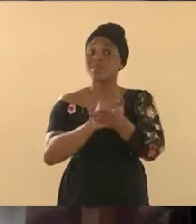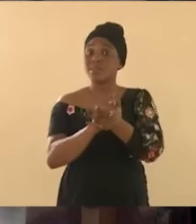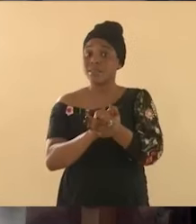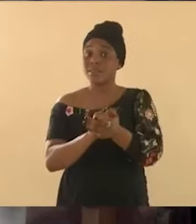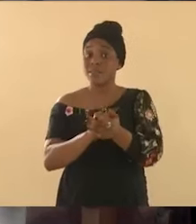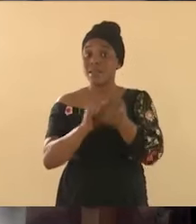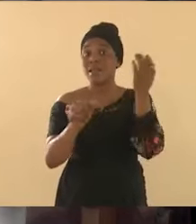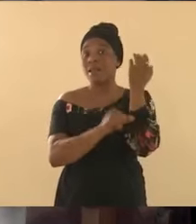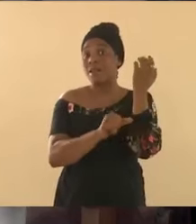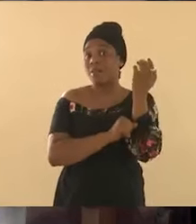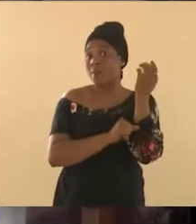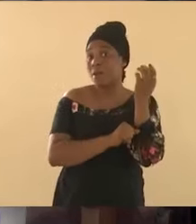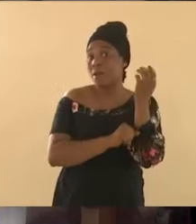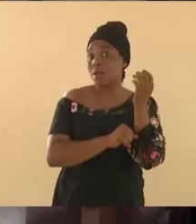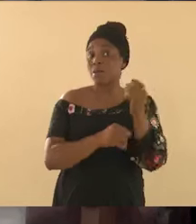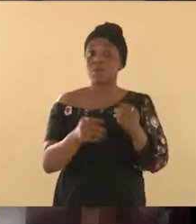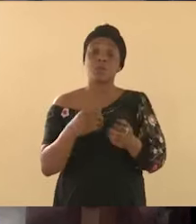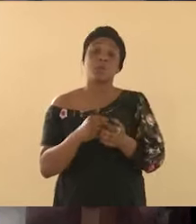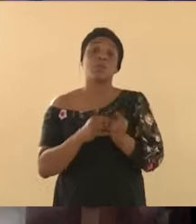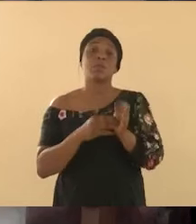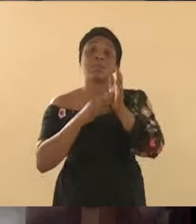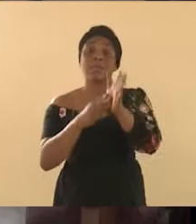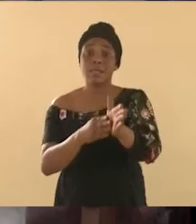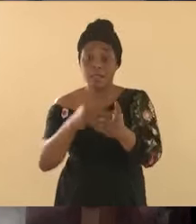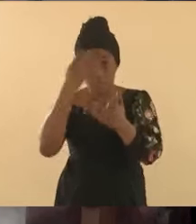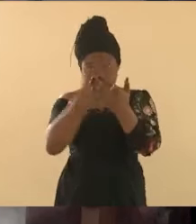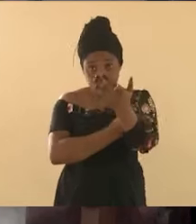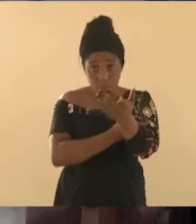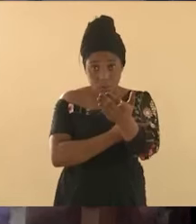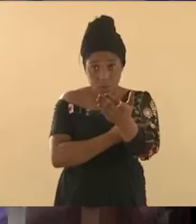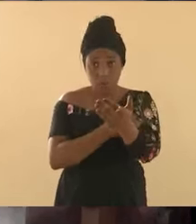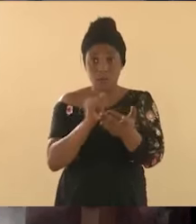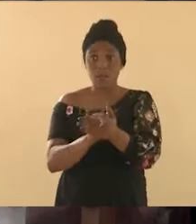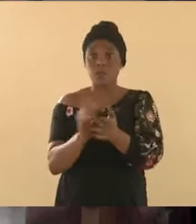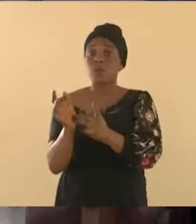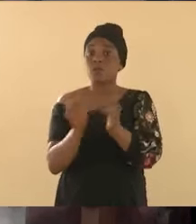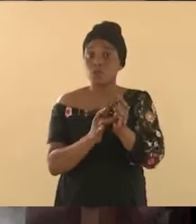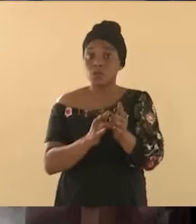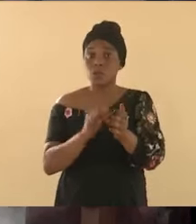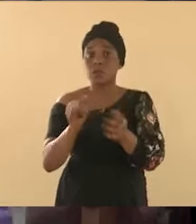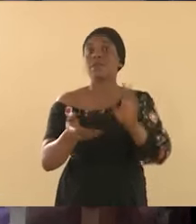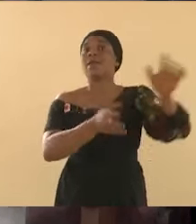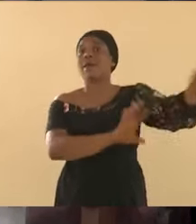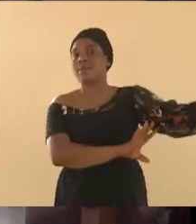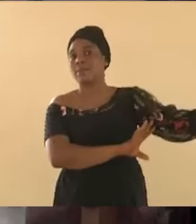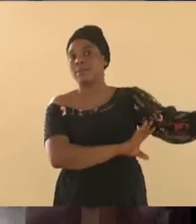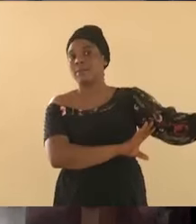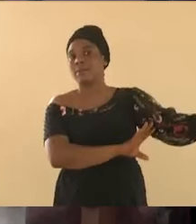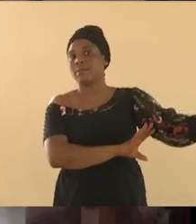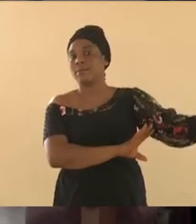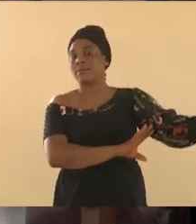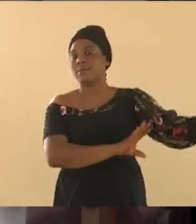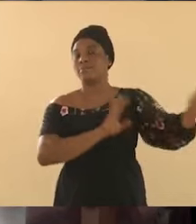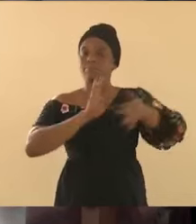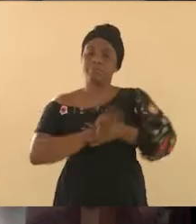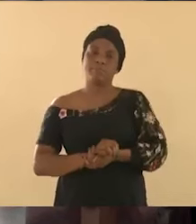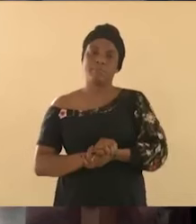It was not just test. Abraham's own, he passed test, so his son was left for him. That of Jesus, he died